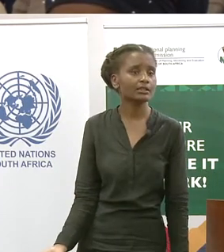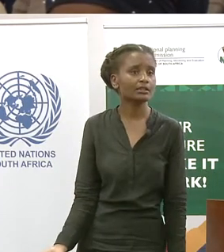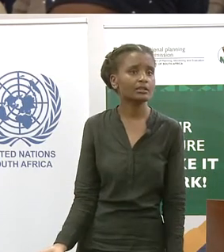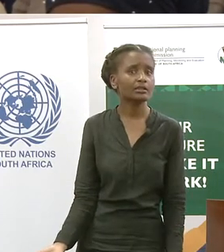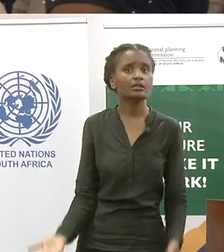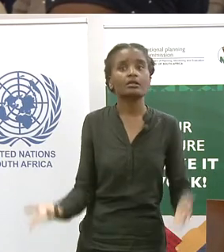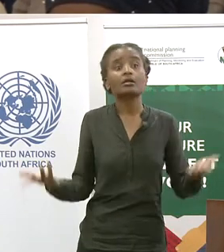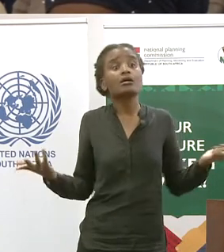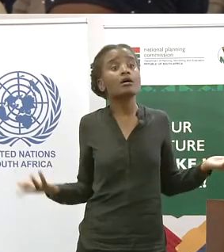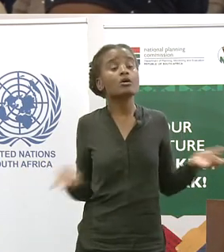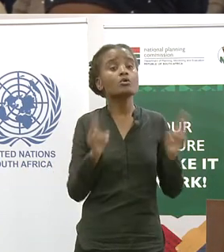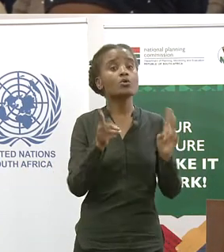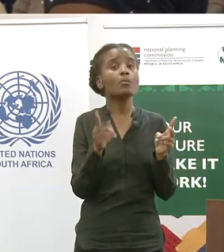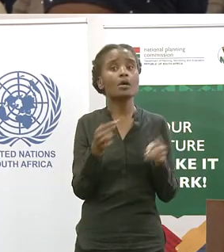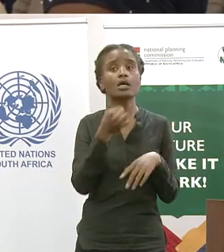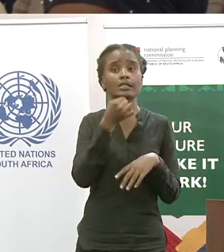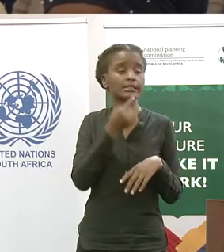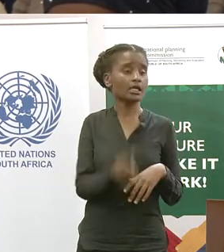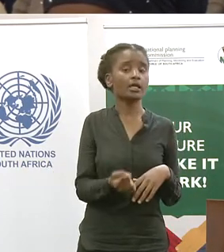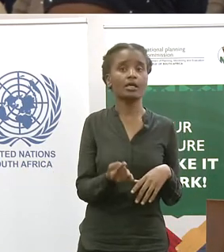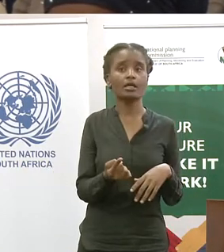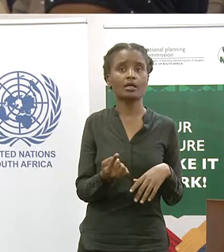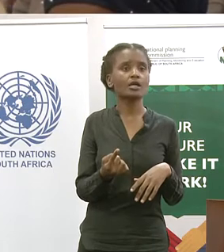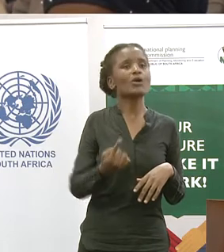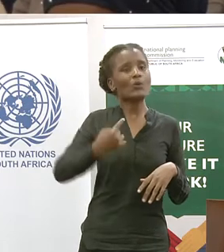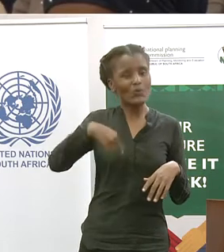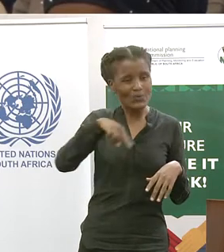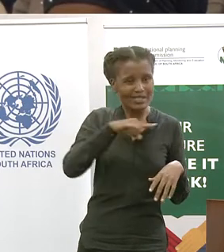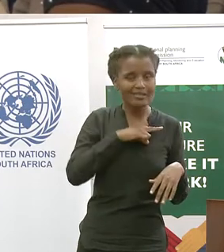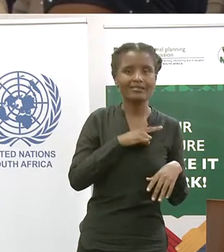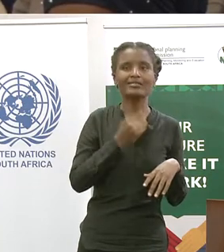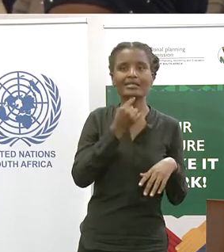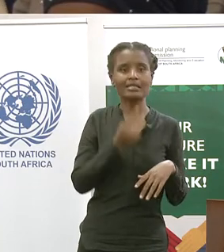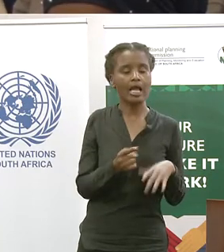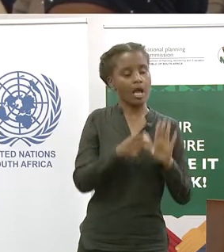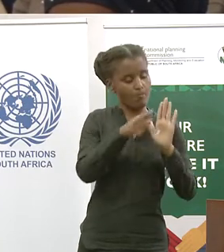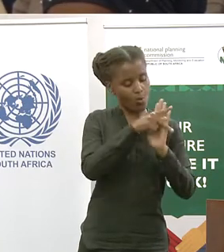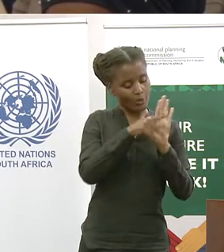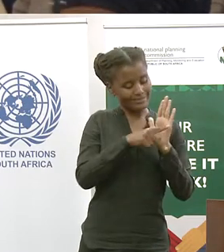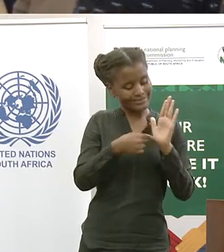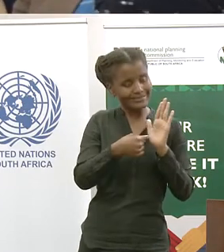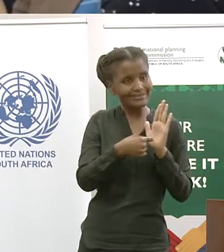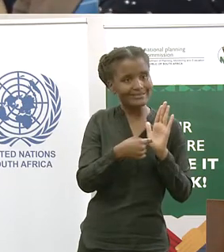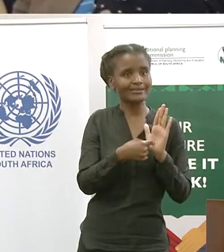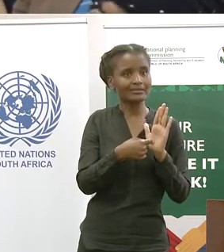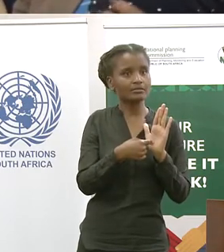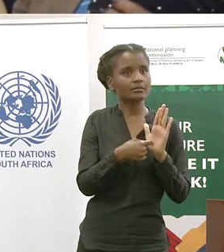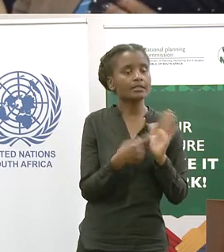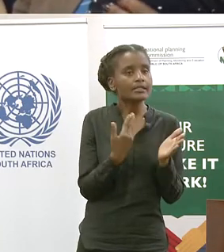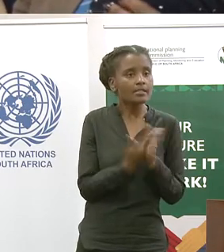the point of how do we make this policy